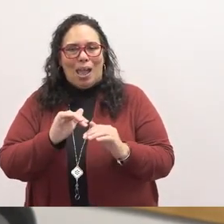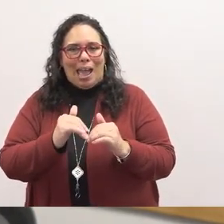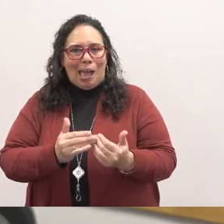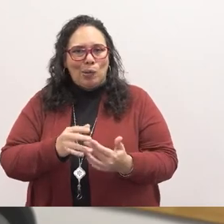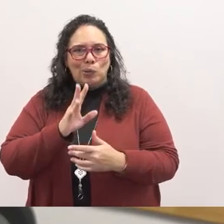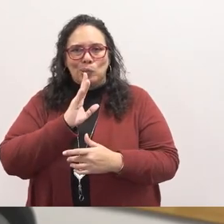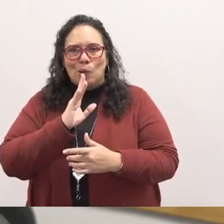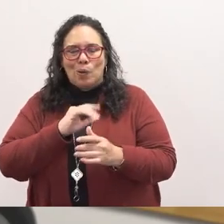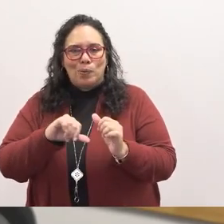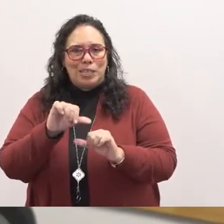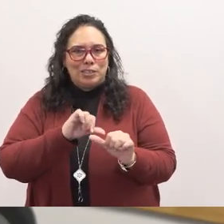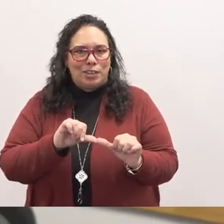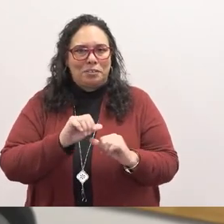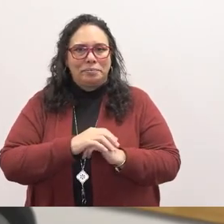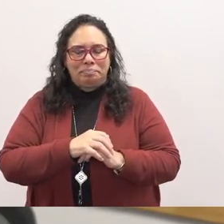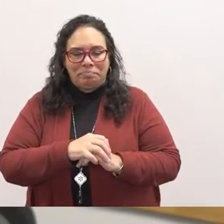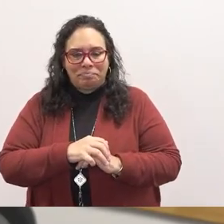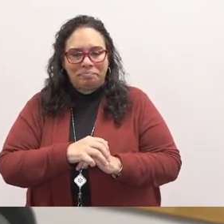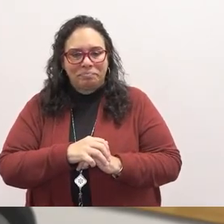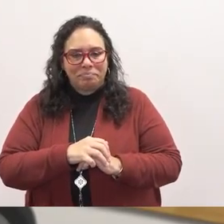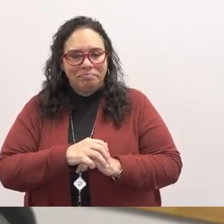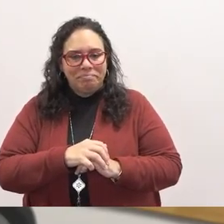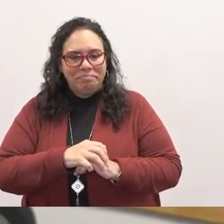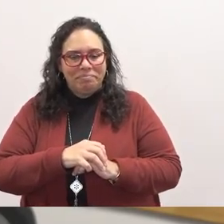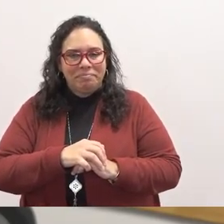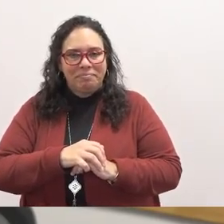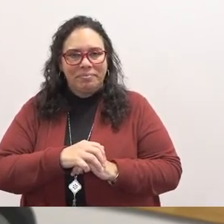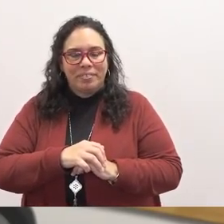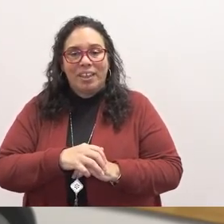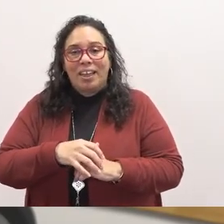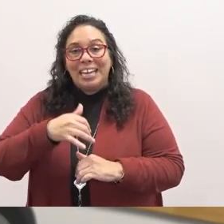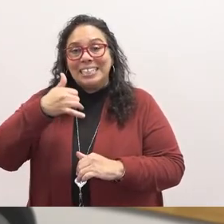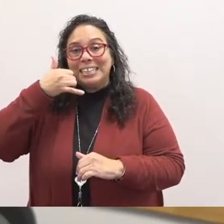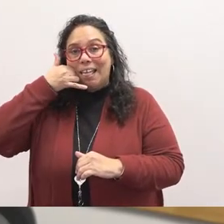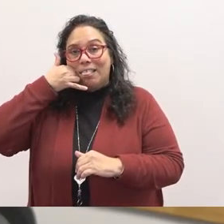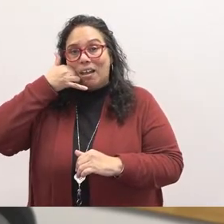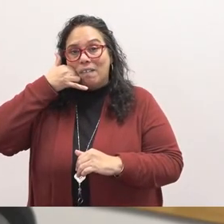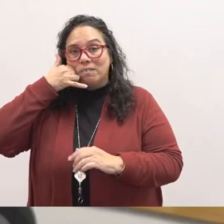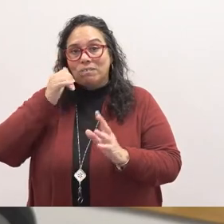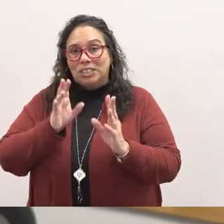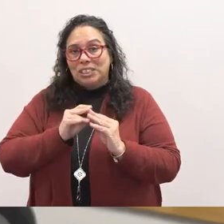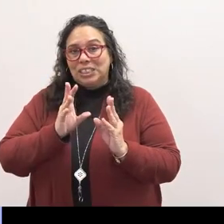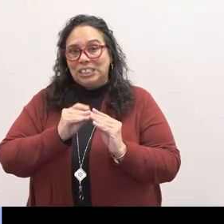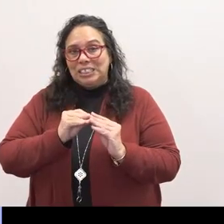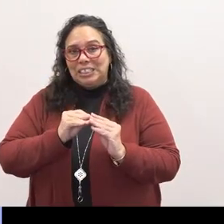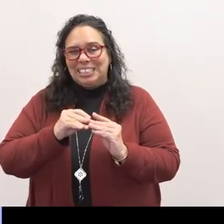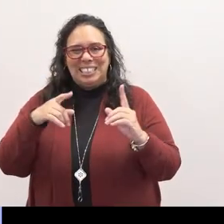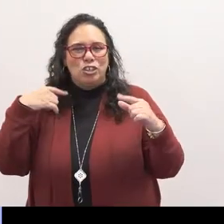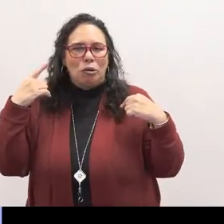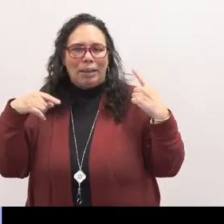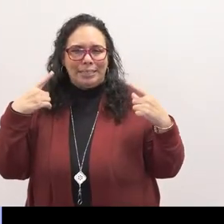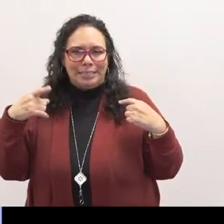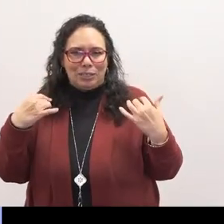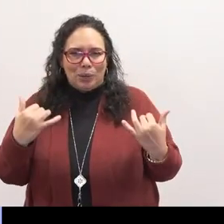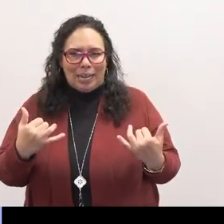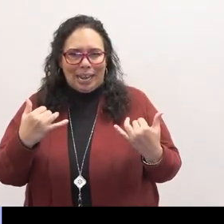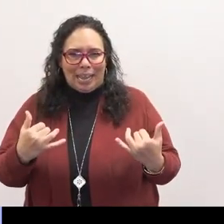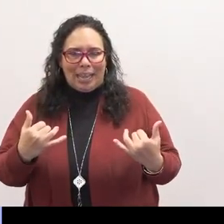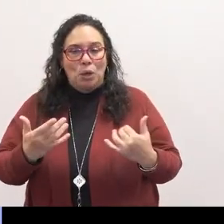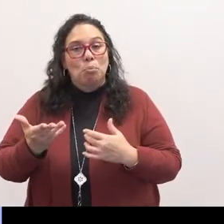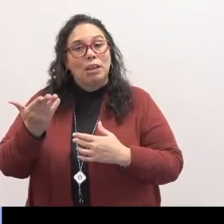do it. Teleconferencing is a little crazy right now. Before